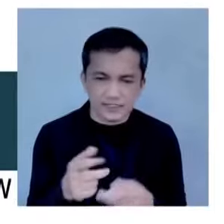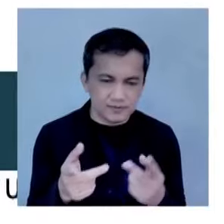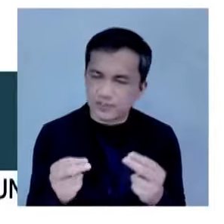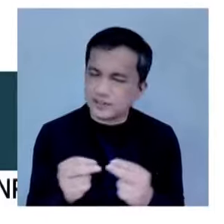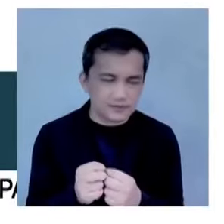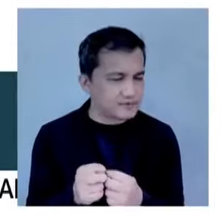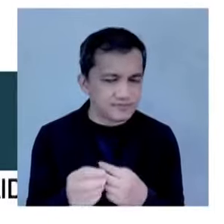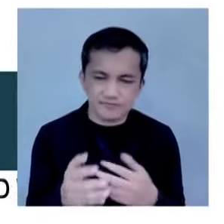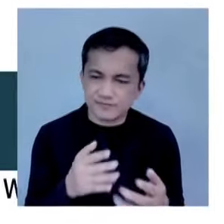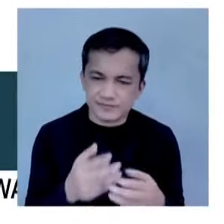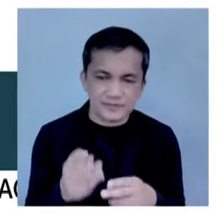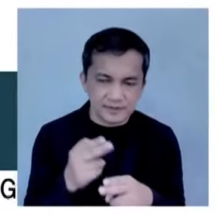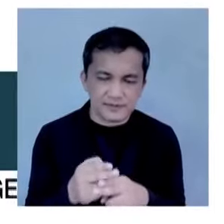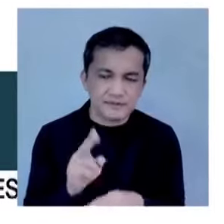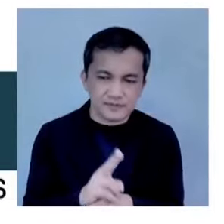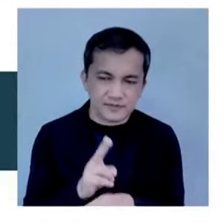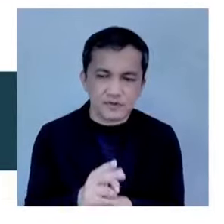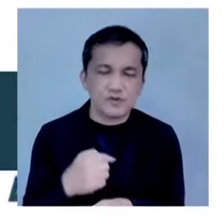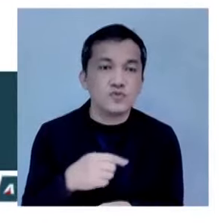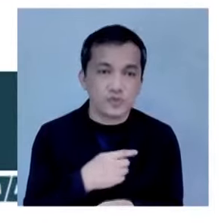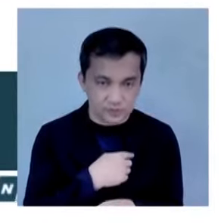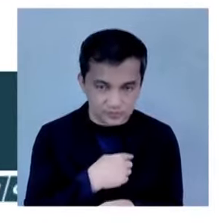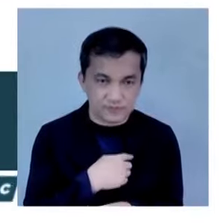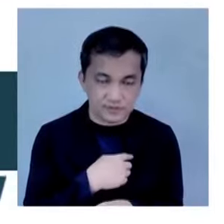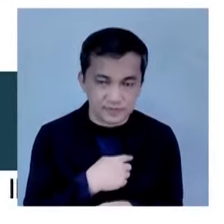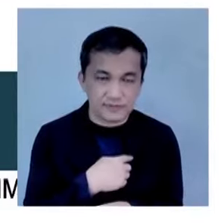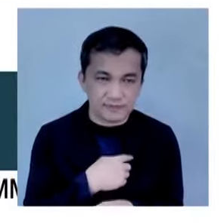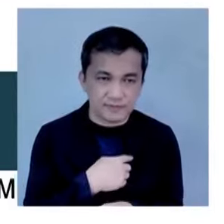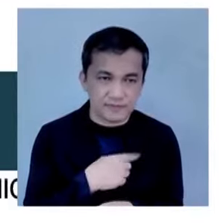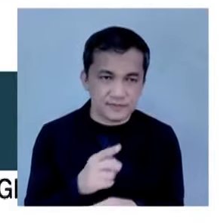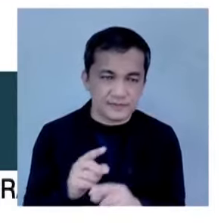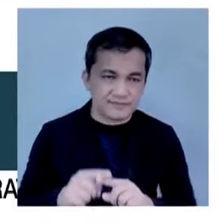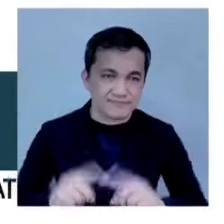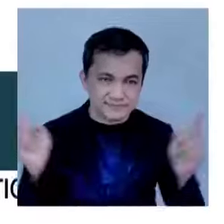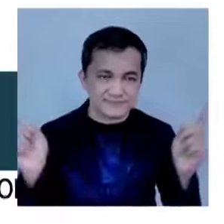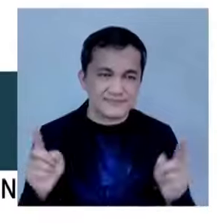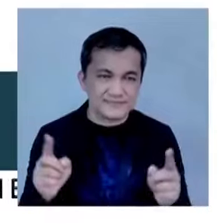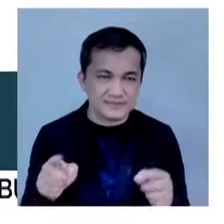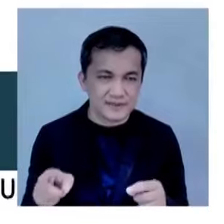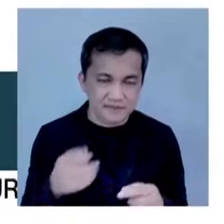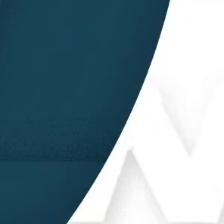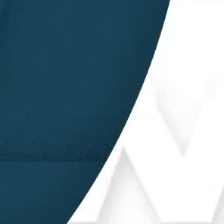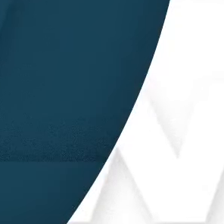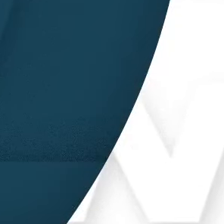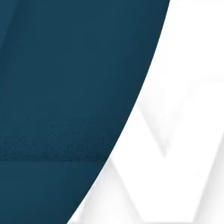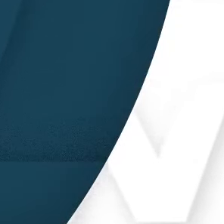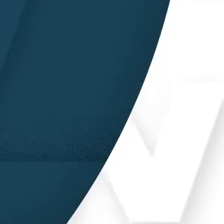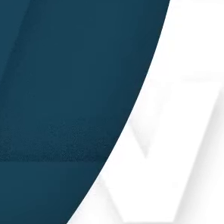gagamitin namin. But we will be something different and something better.